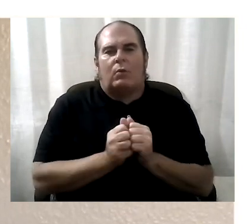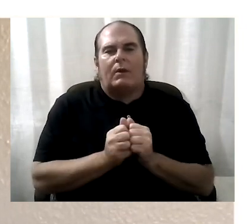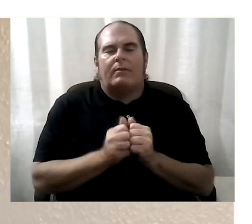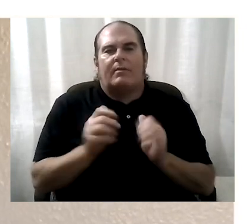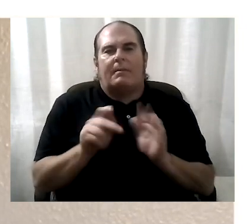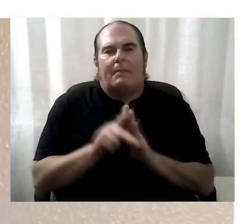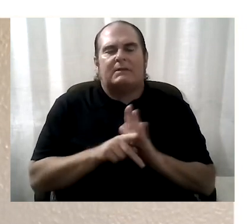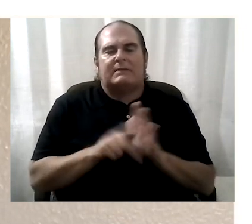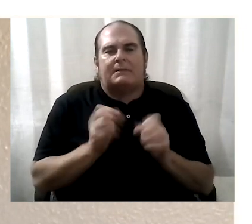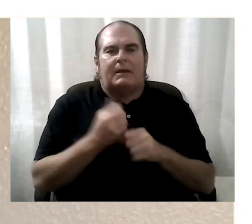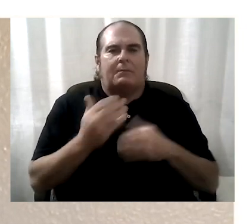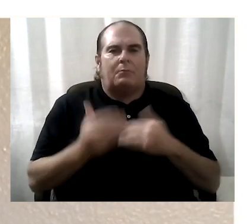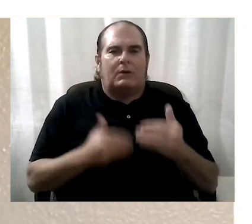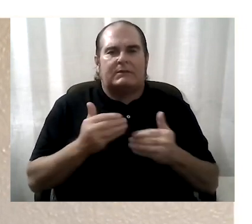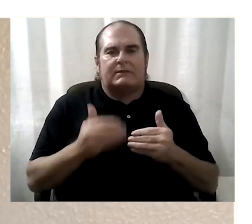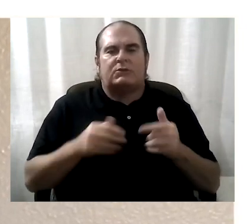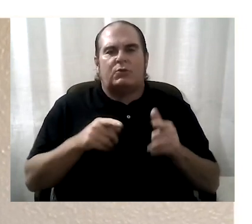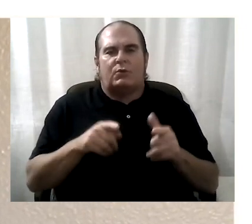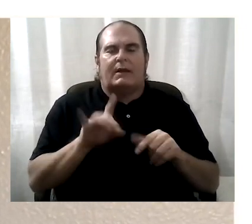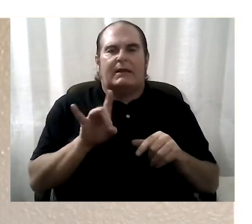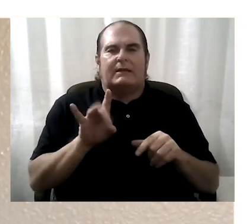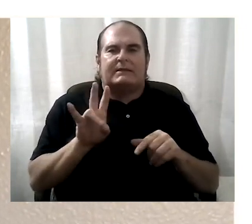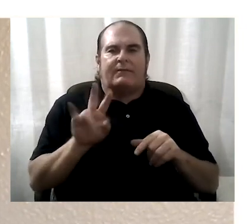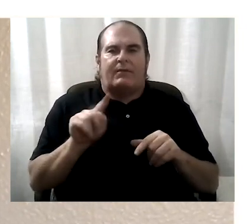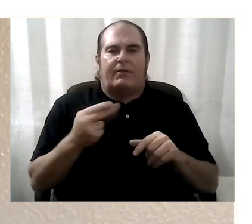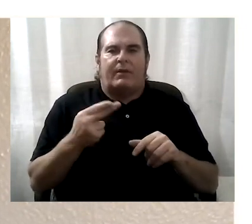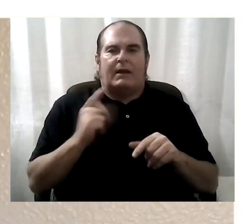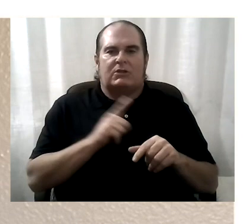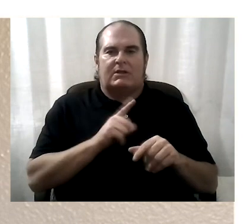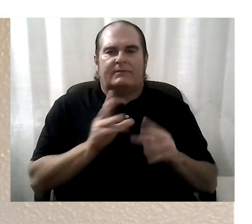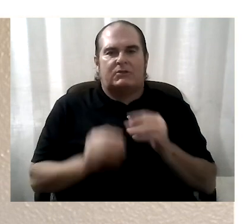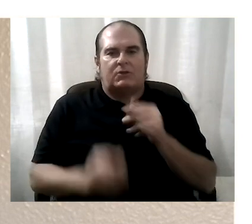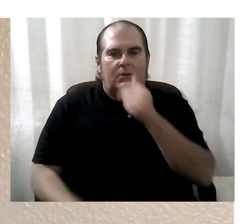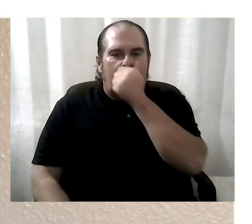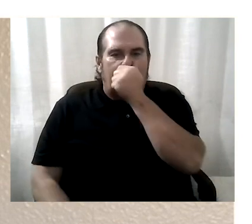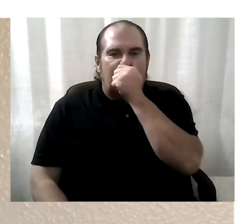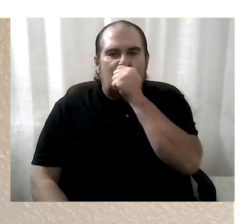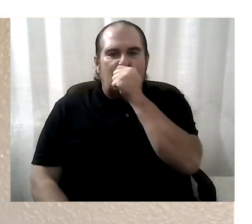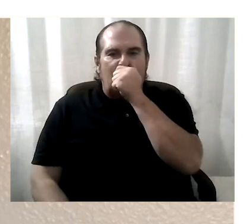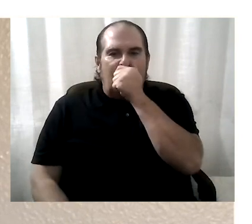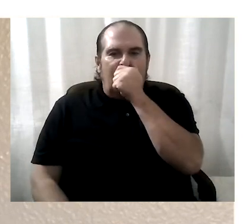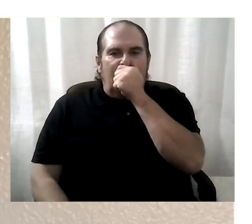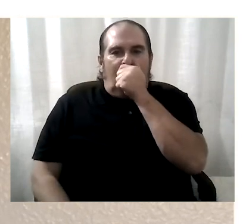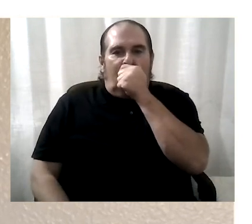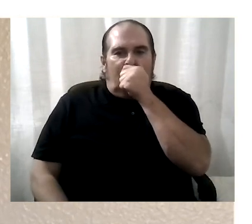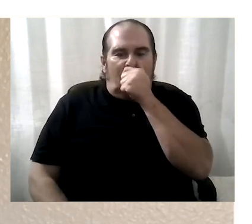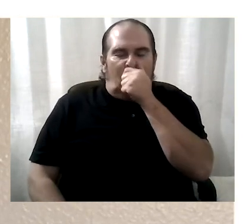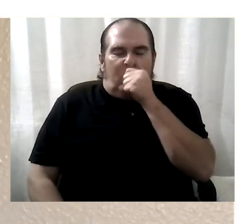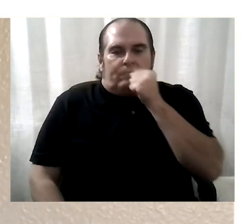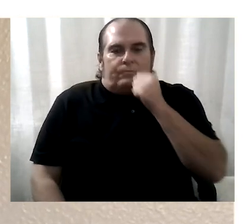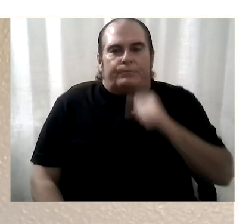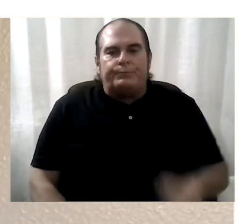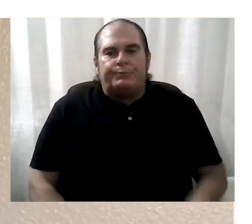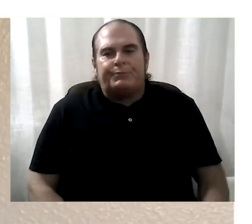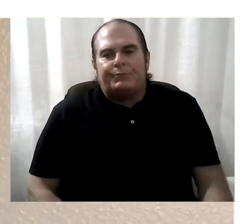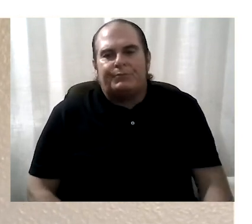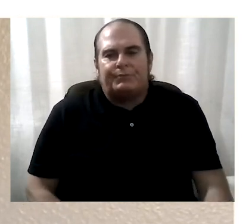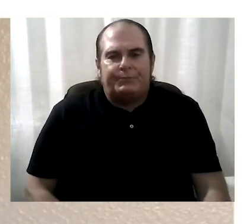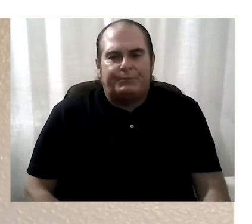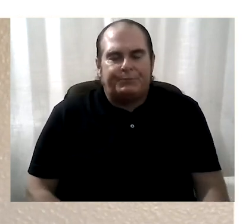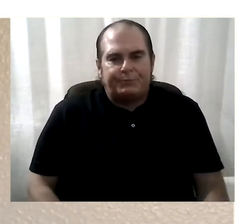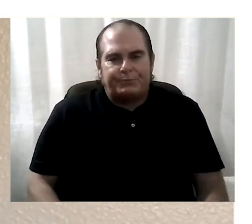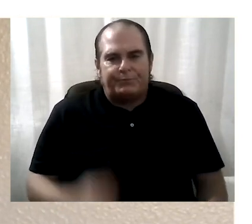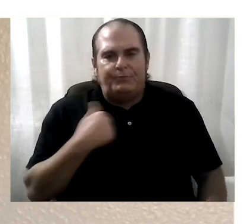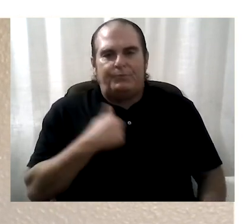Texas and Use Your Power are a community for people, for Texans with disabilities, their families, their advocates, and their